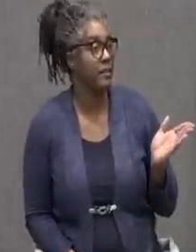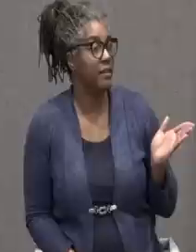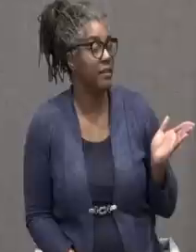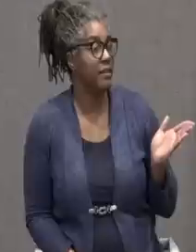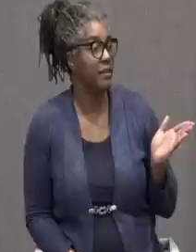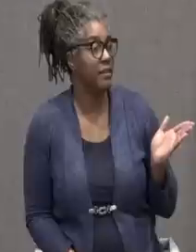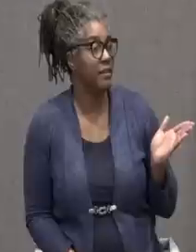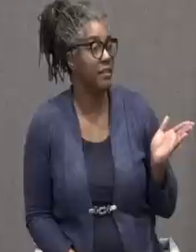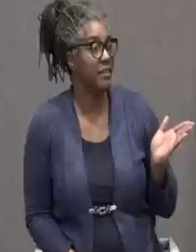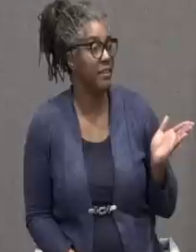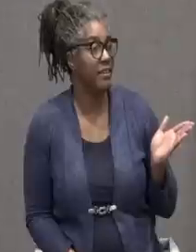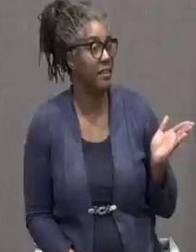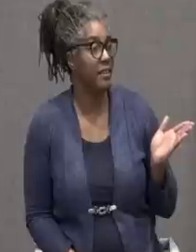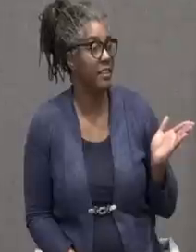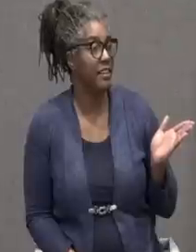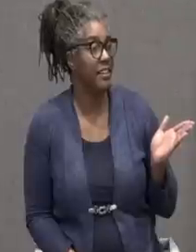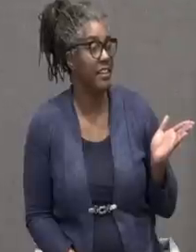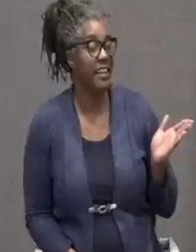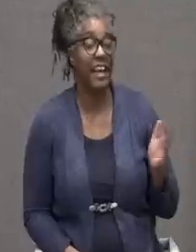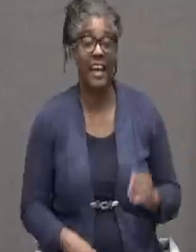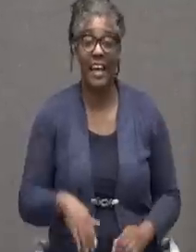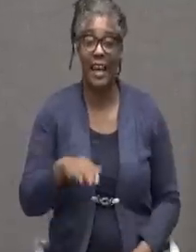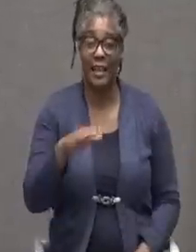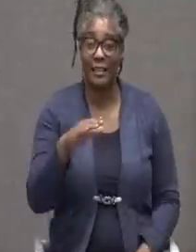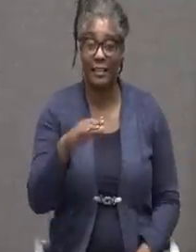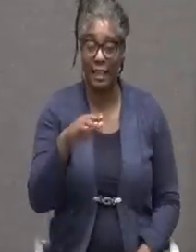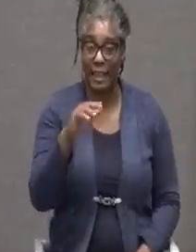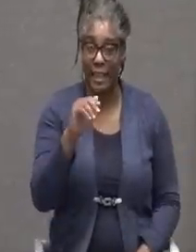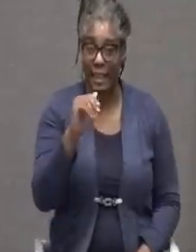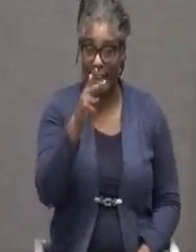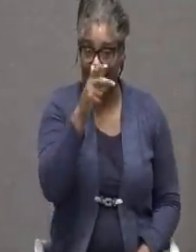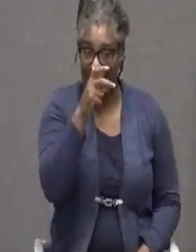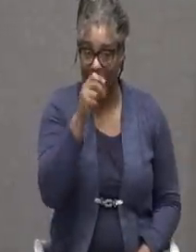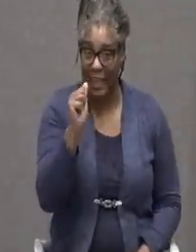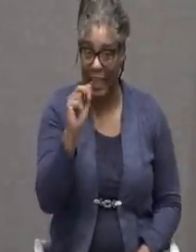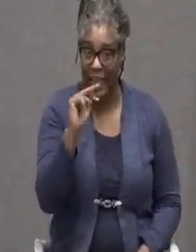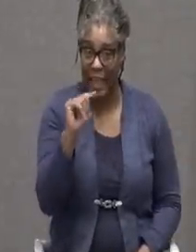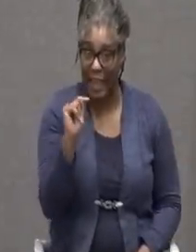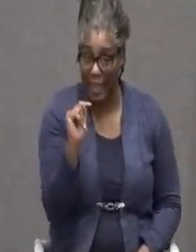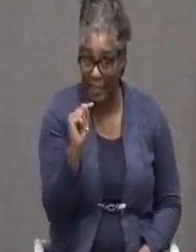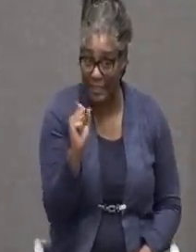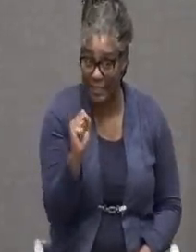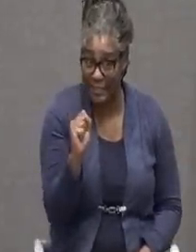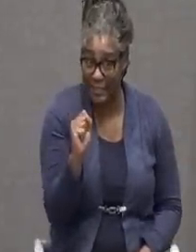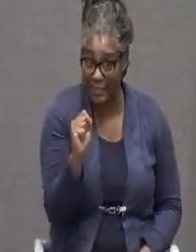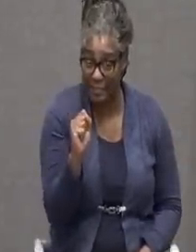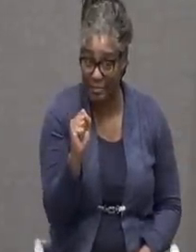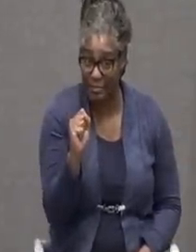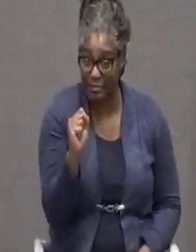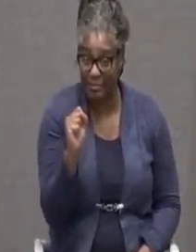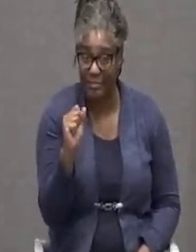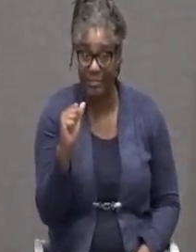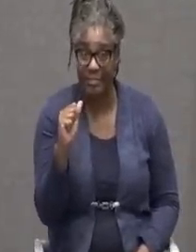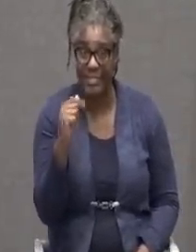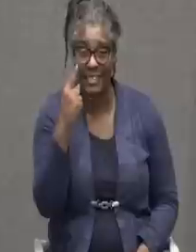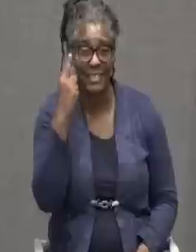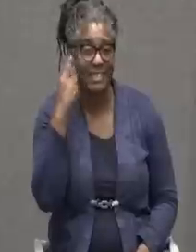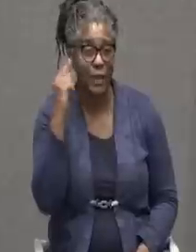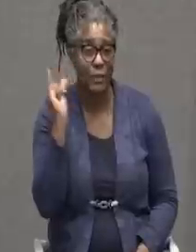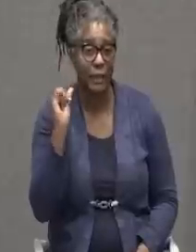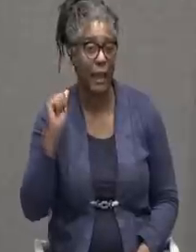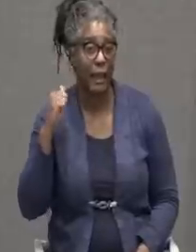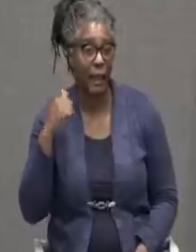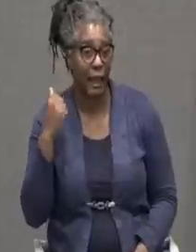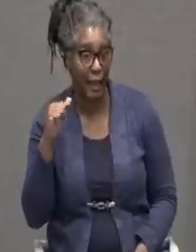and their uncles can go from the grass in onto the arch here, which could be a